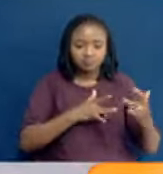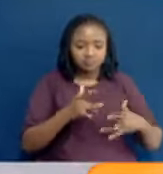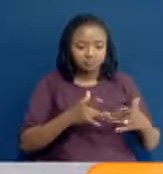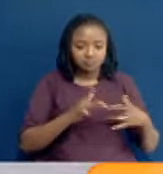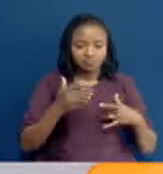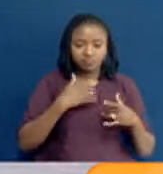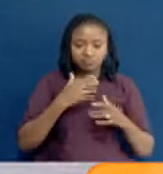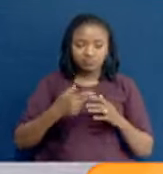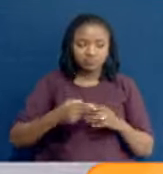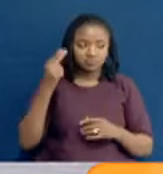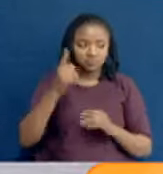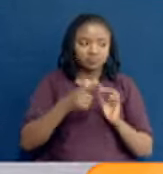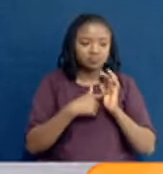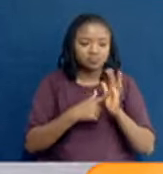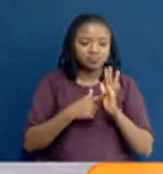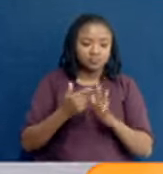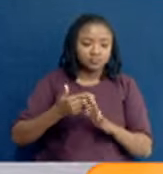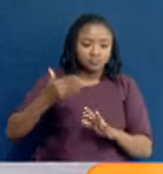place,